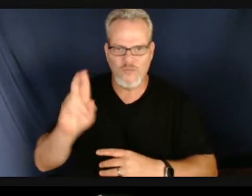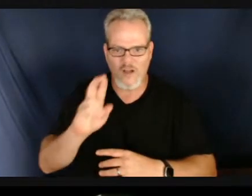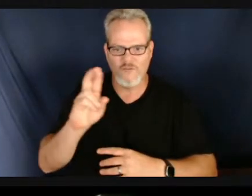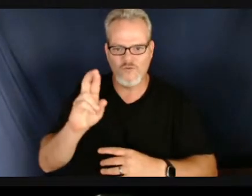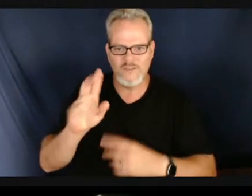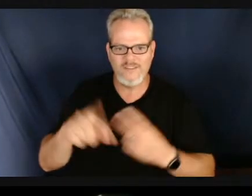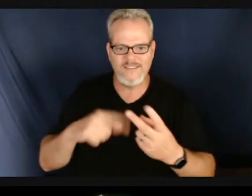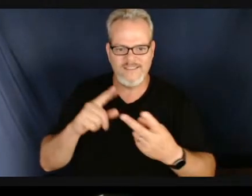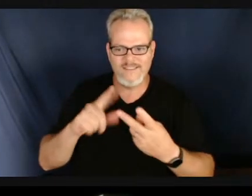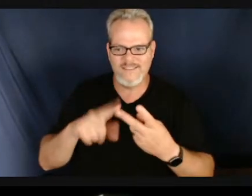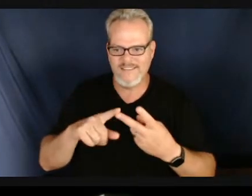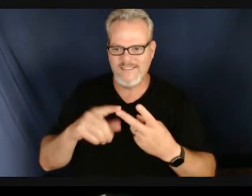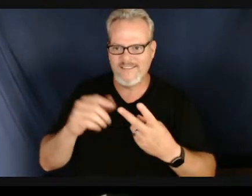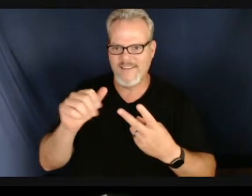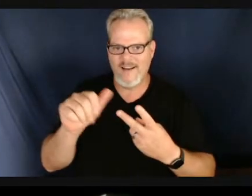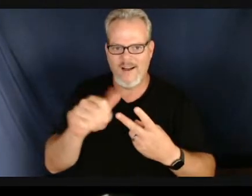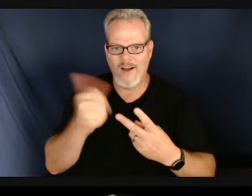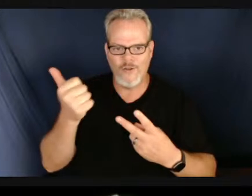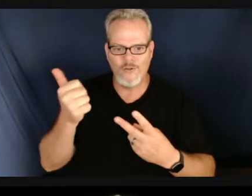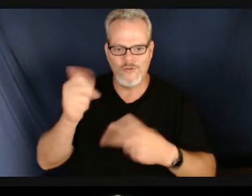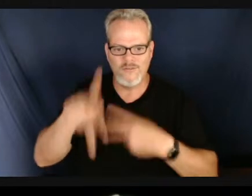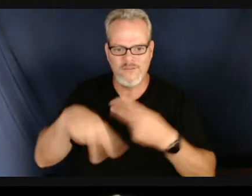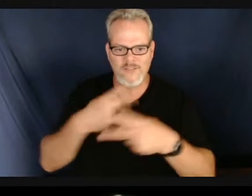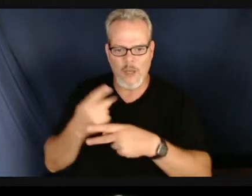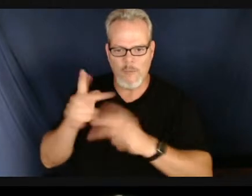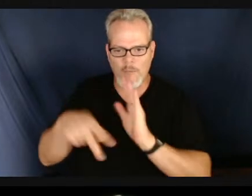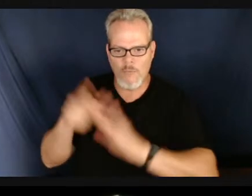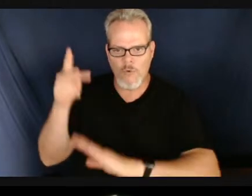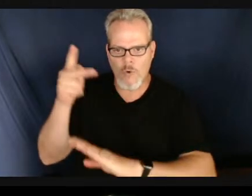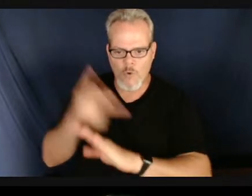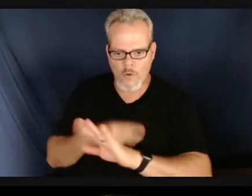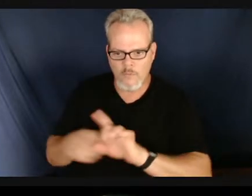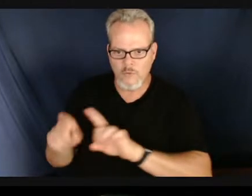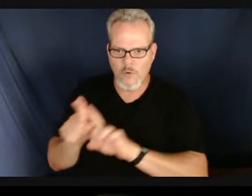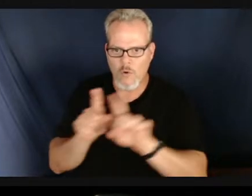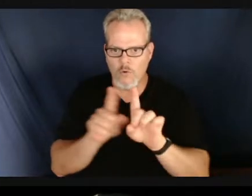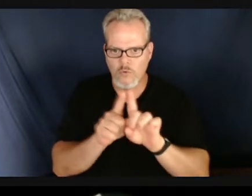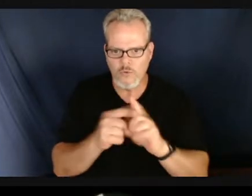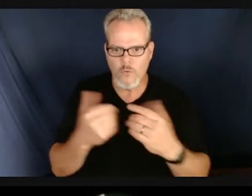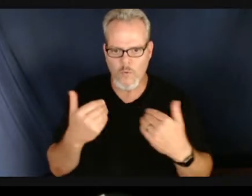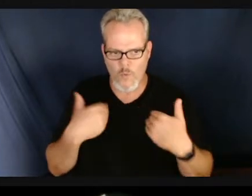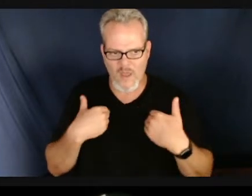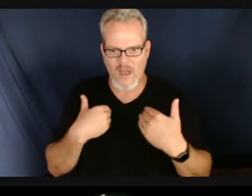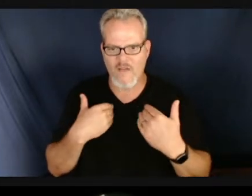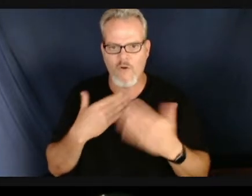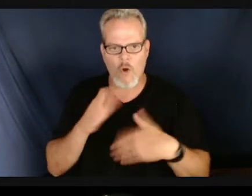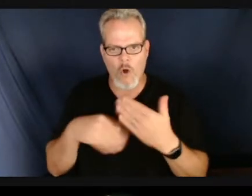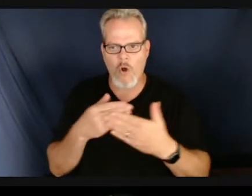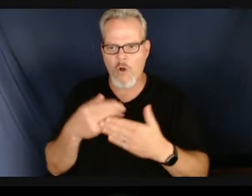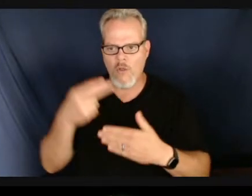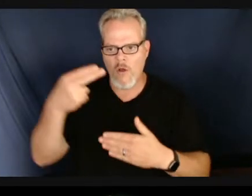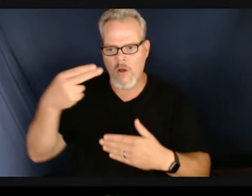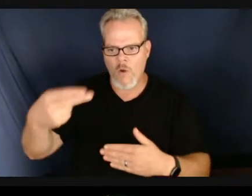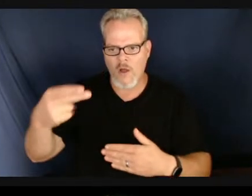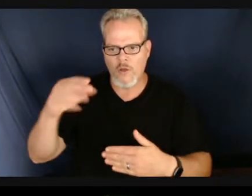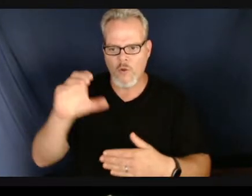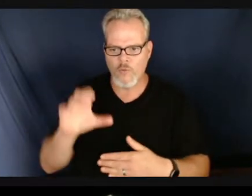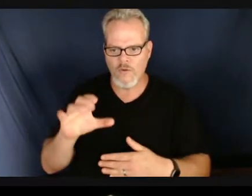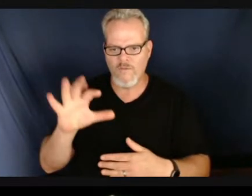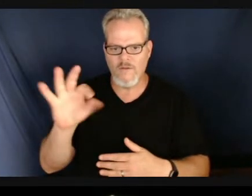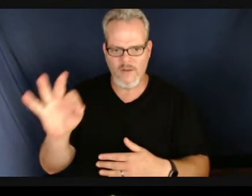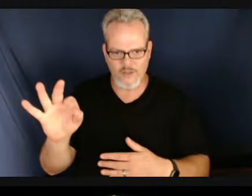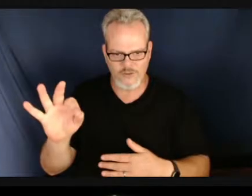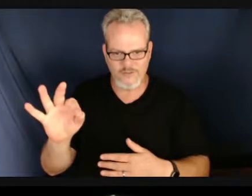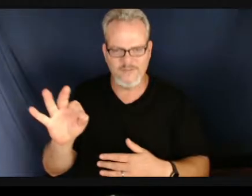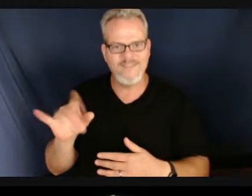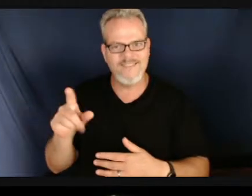program, and facilitated by Kilauea Eruption team, the Hawaii Community Foundation. And they make